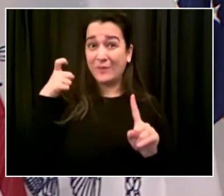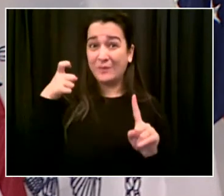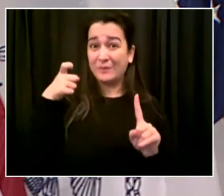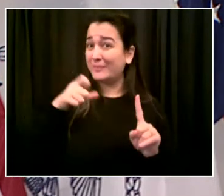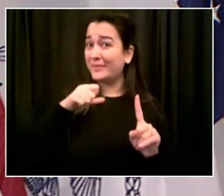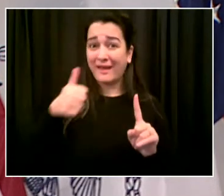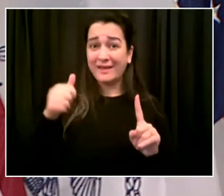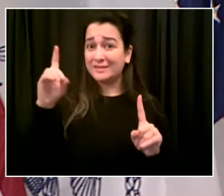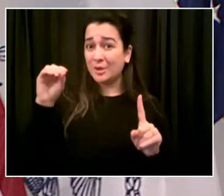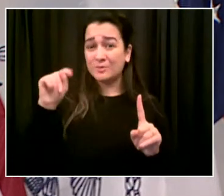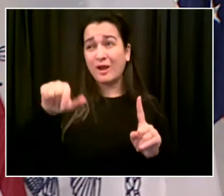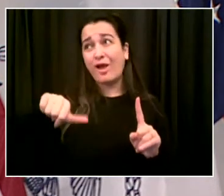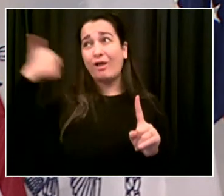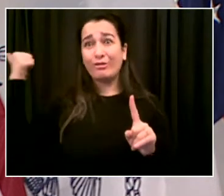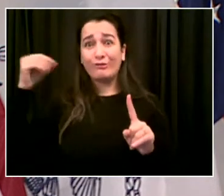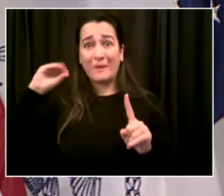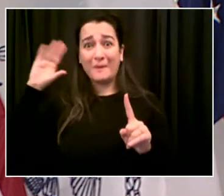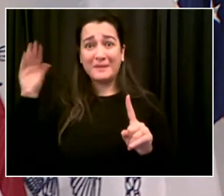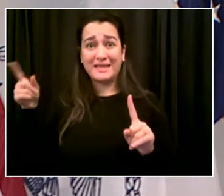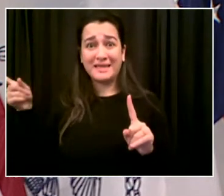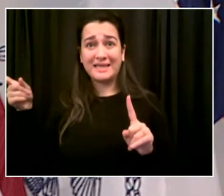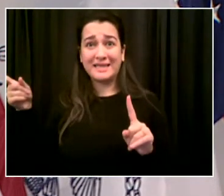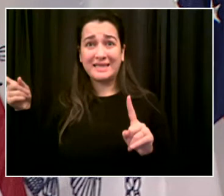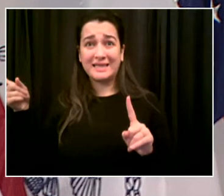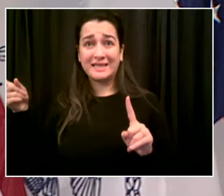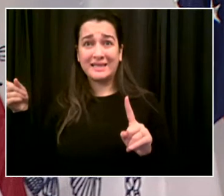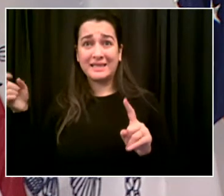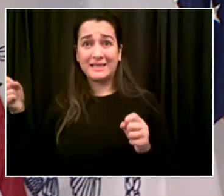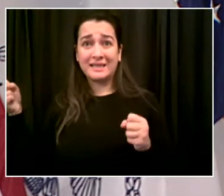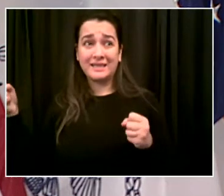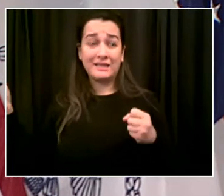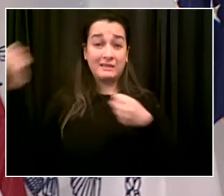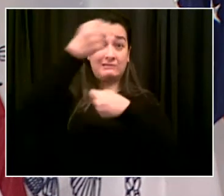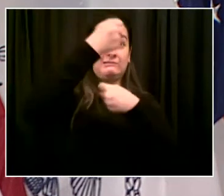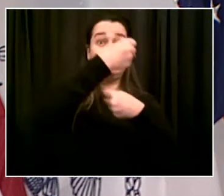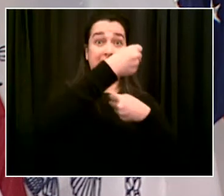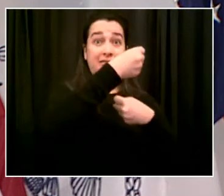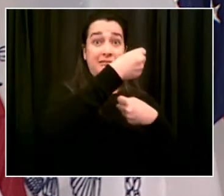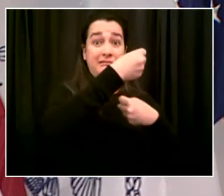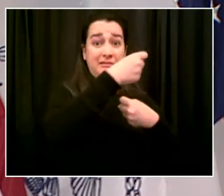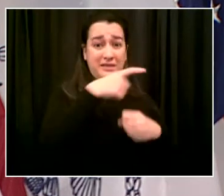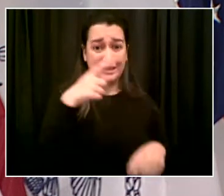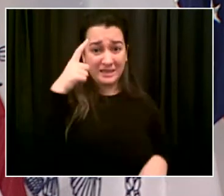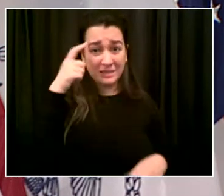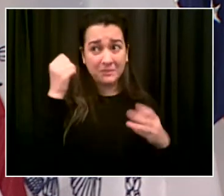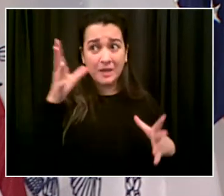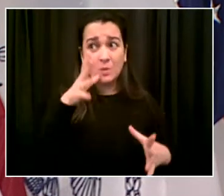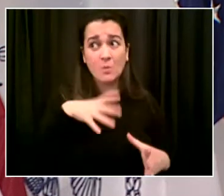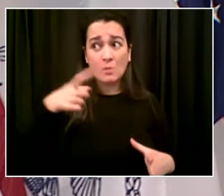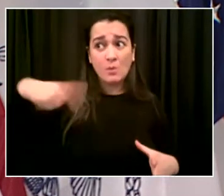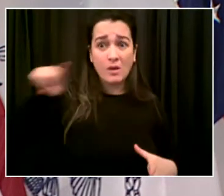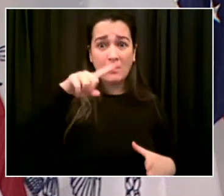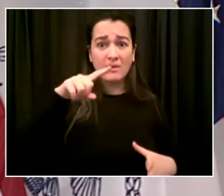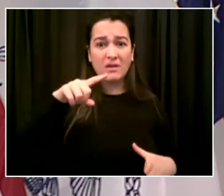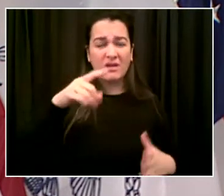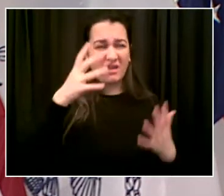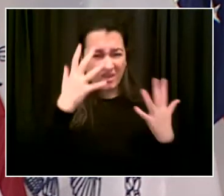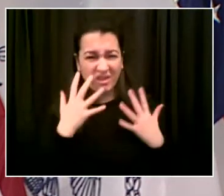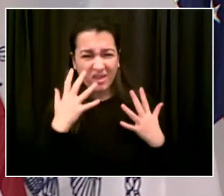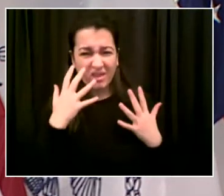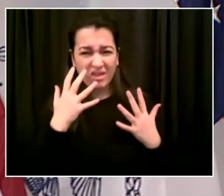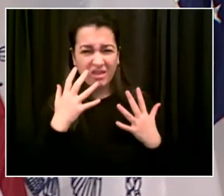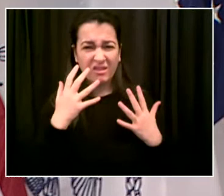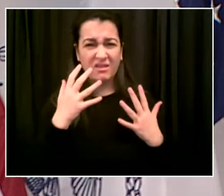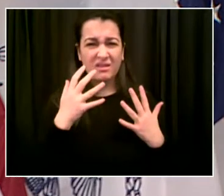strong majority, women leaders. When you put together all the senior elements of this administration, when you look at our deputy mayors, when you